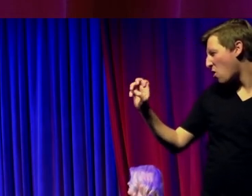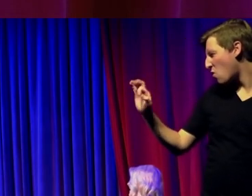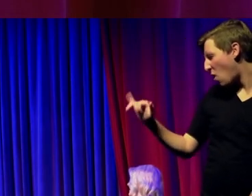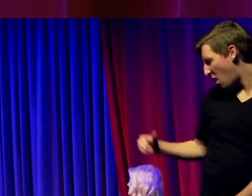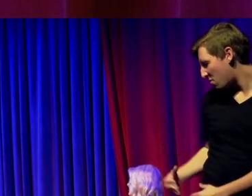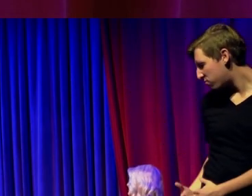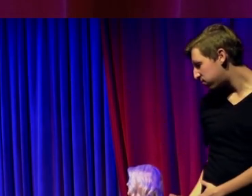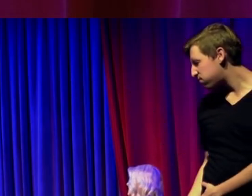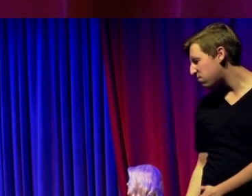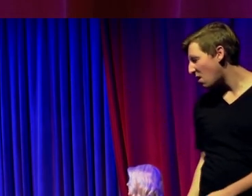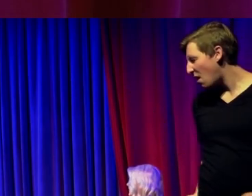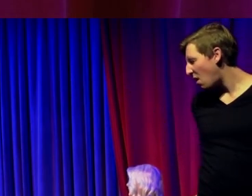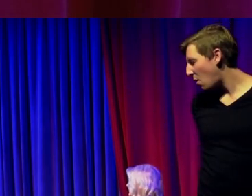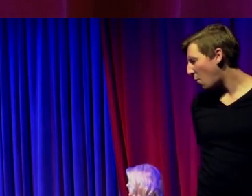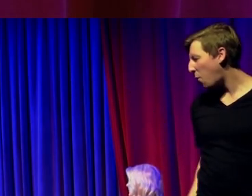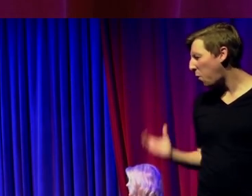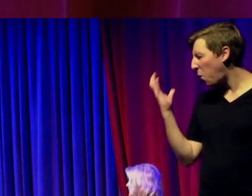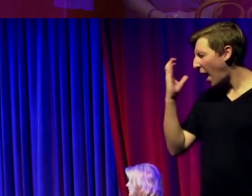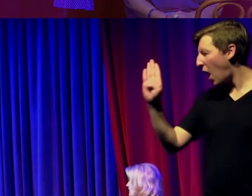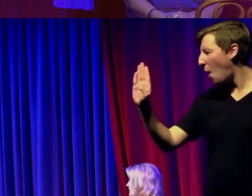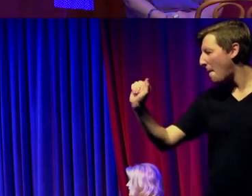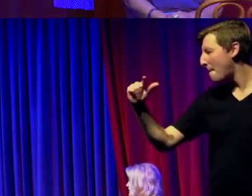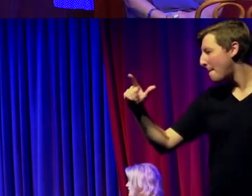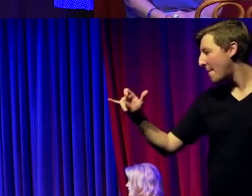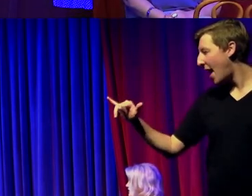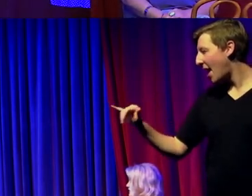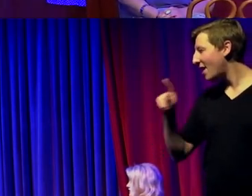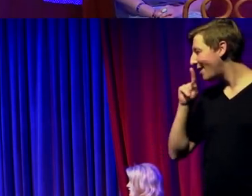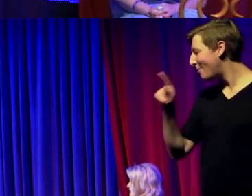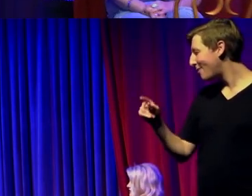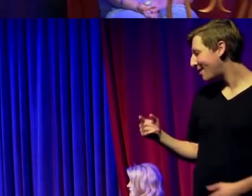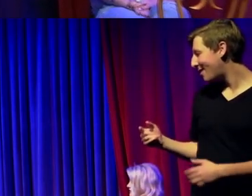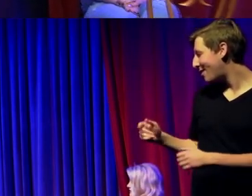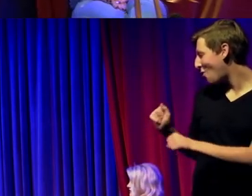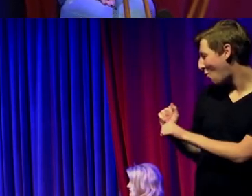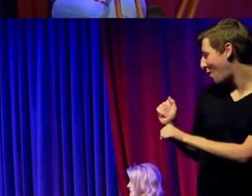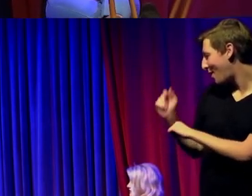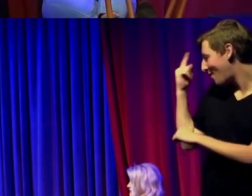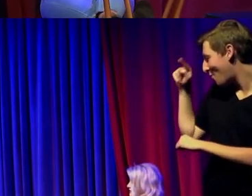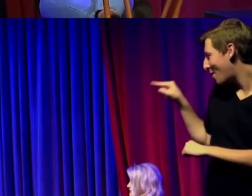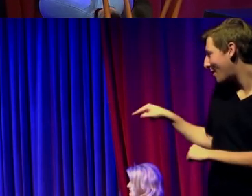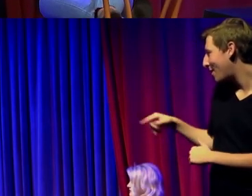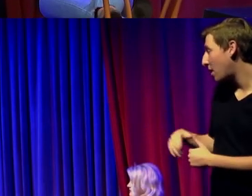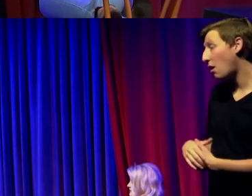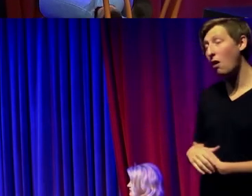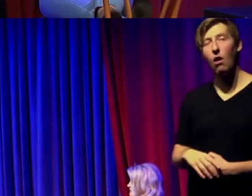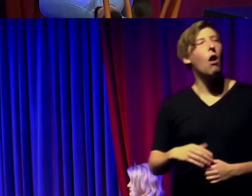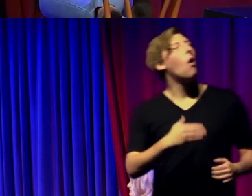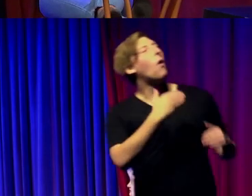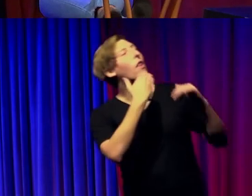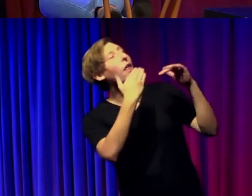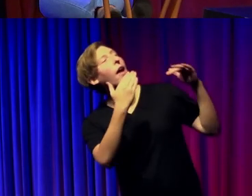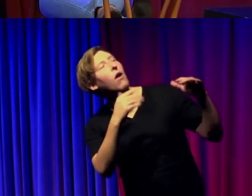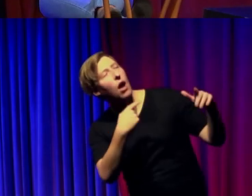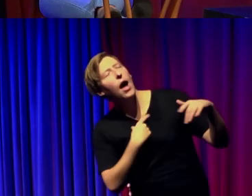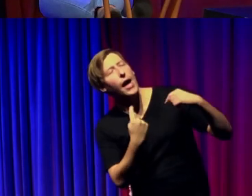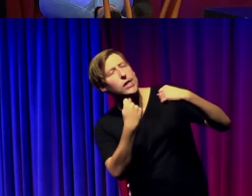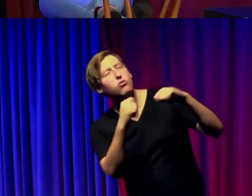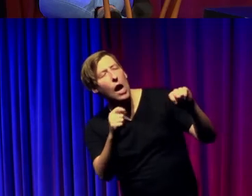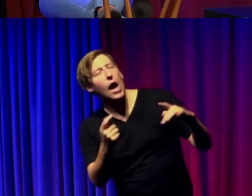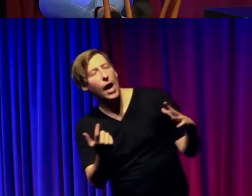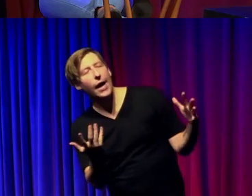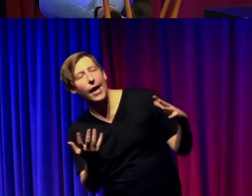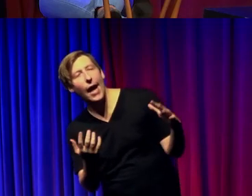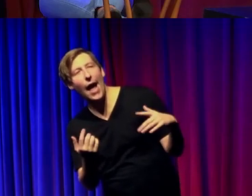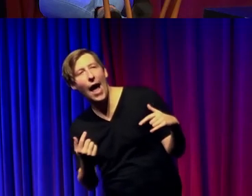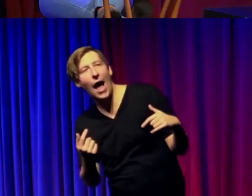Those baggy pants really accentuate everything. Oh, thanks, yeah. I wear them so I don't